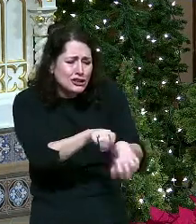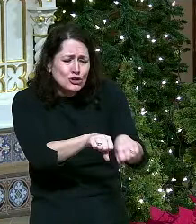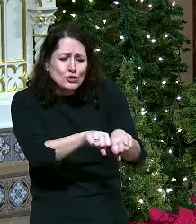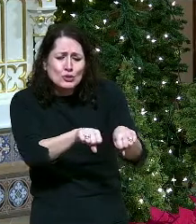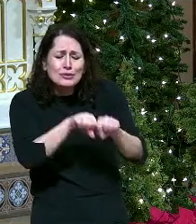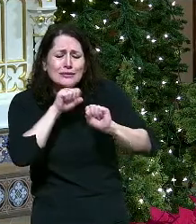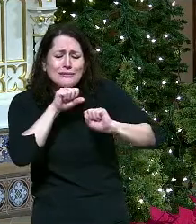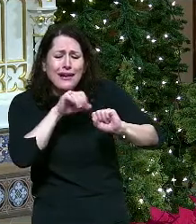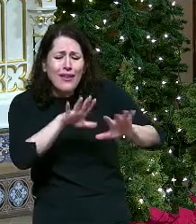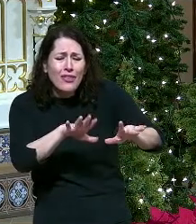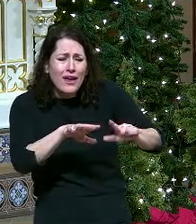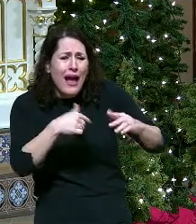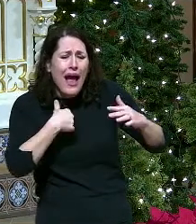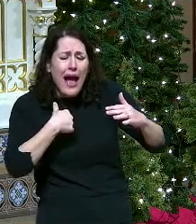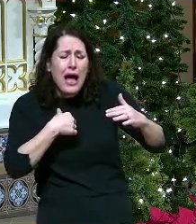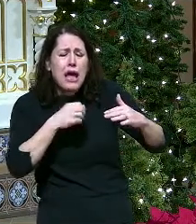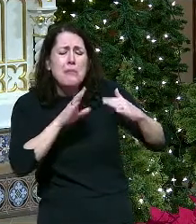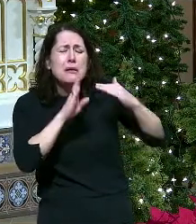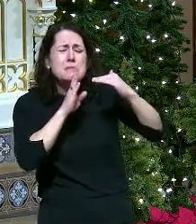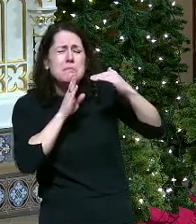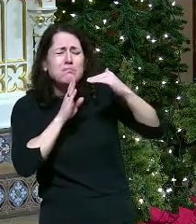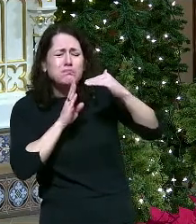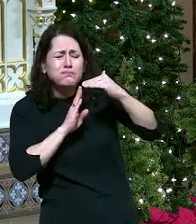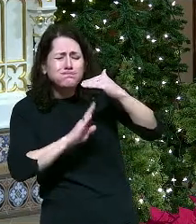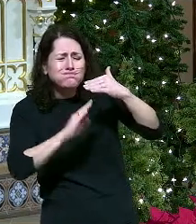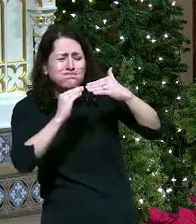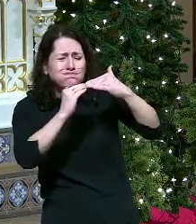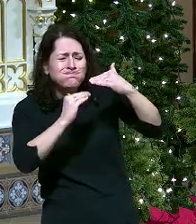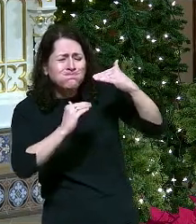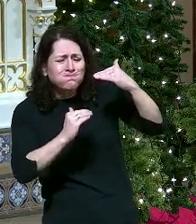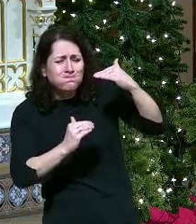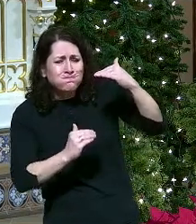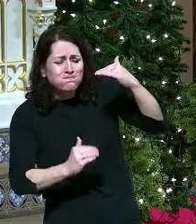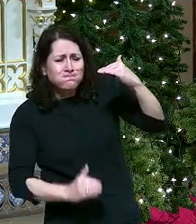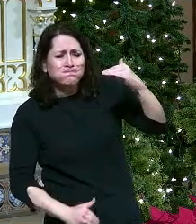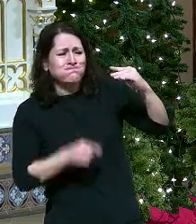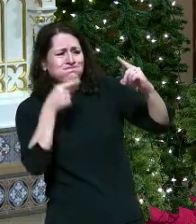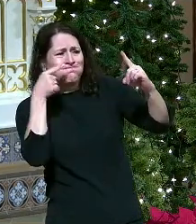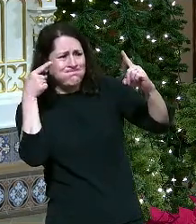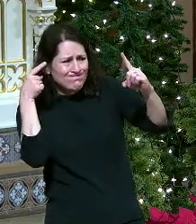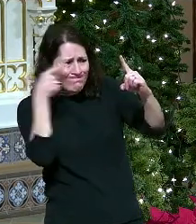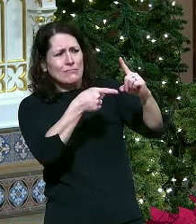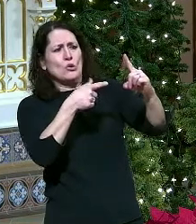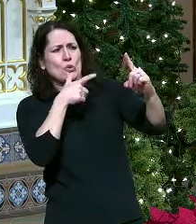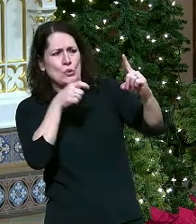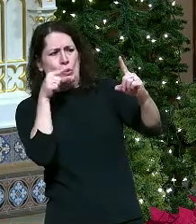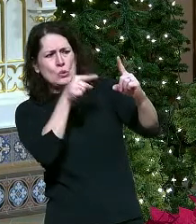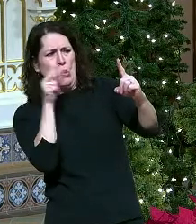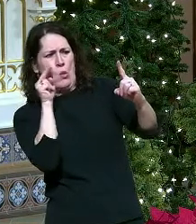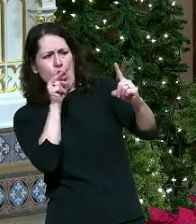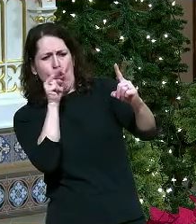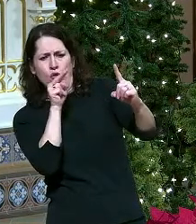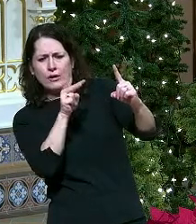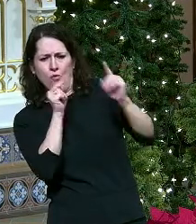sandals. Of the one who's really coming that we're waiting for.